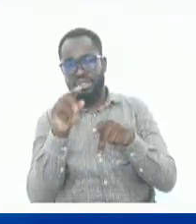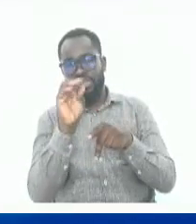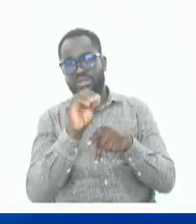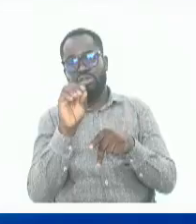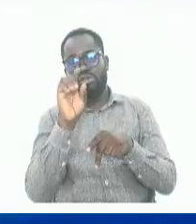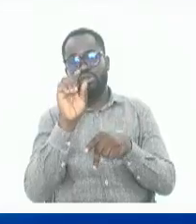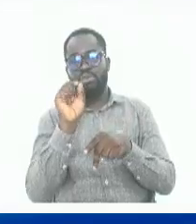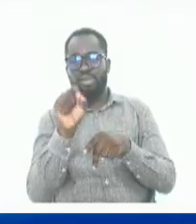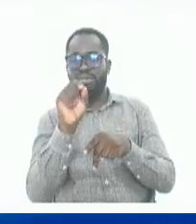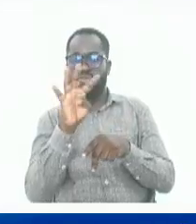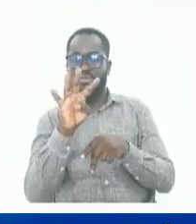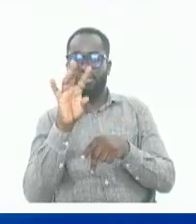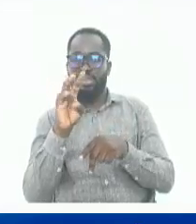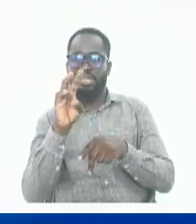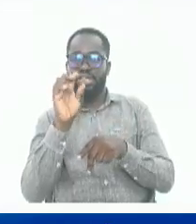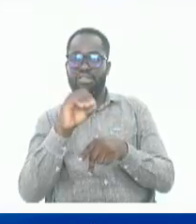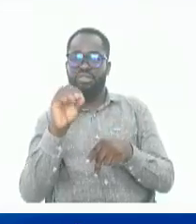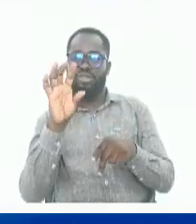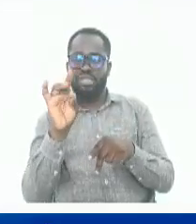0.4808, up from